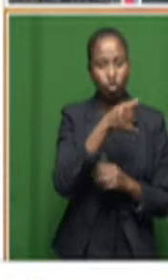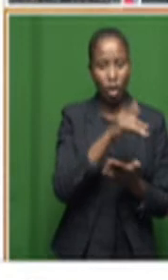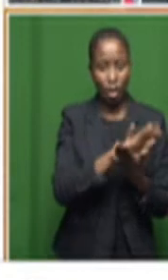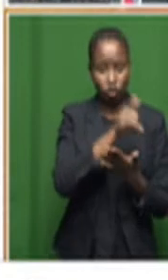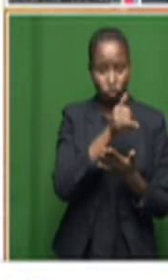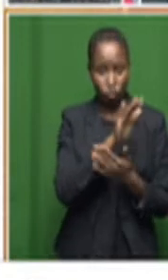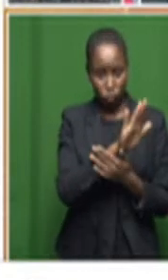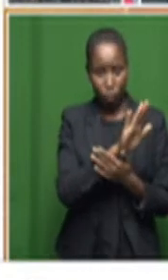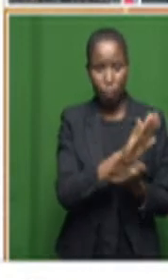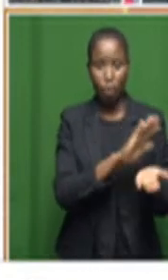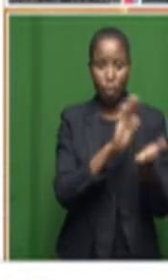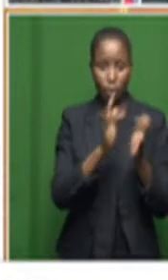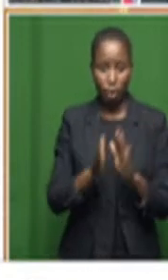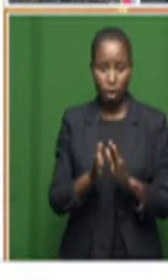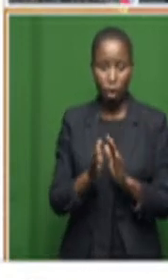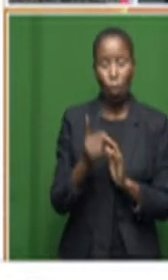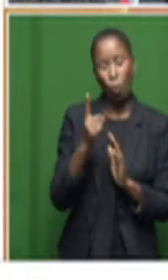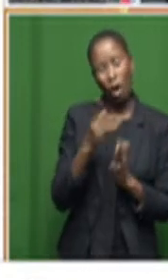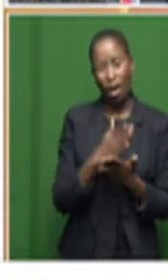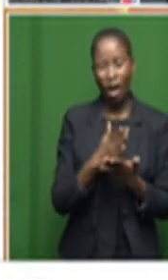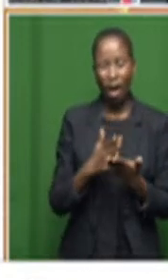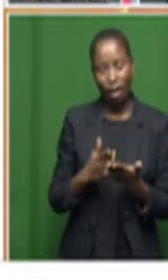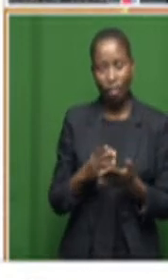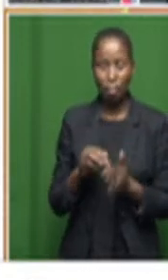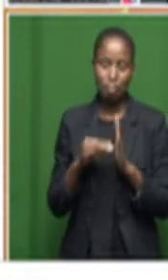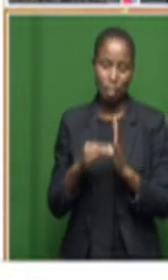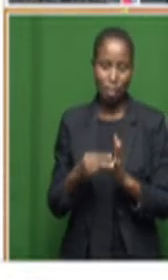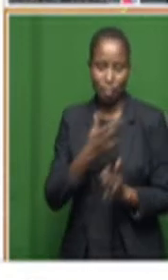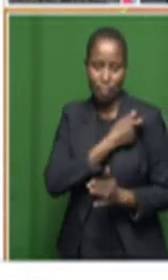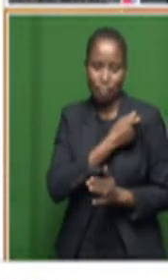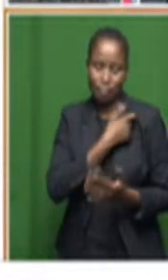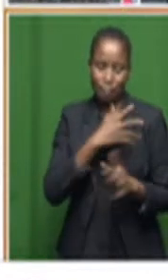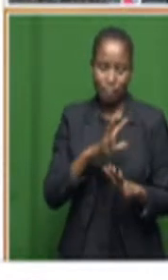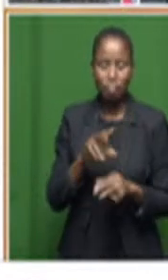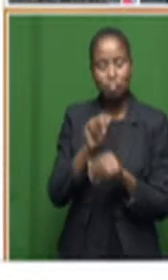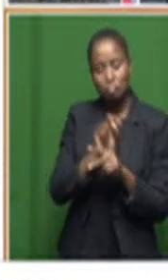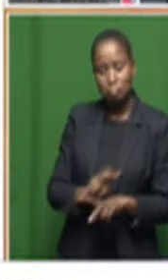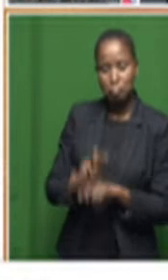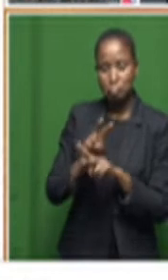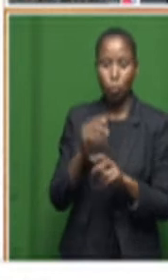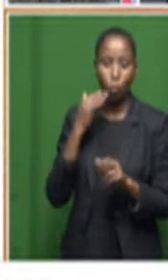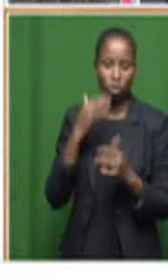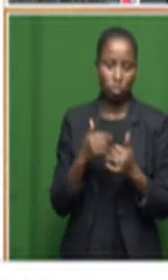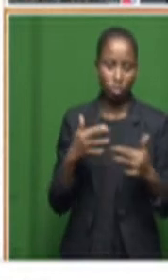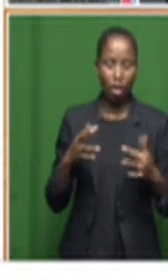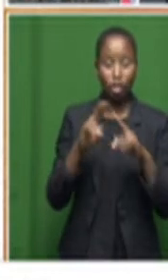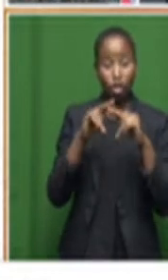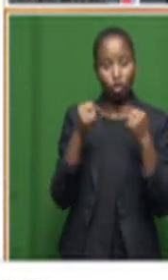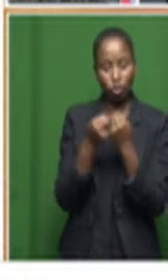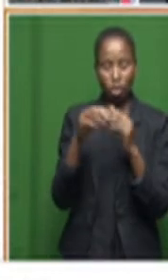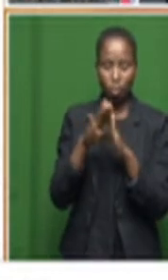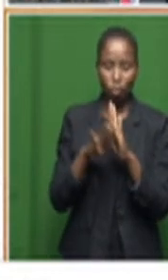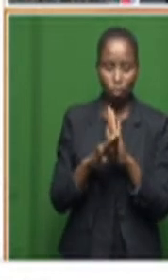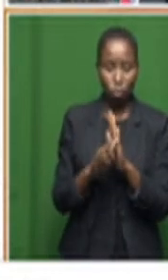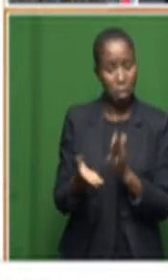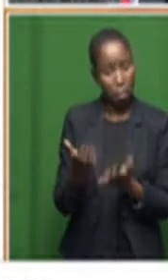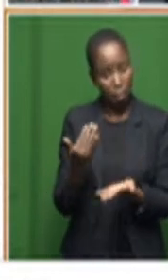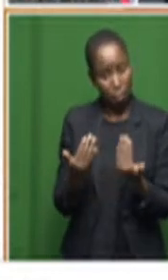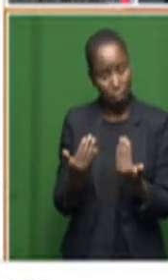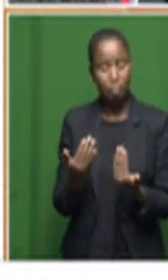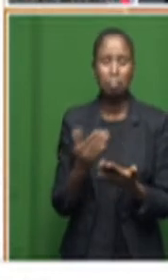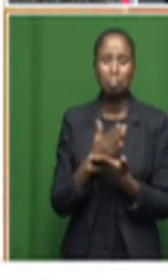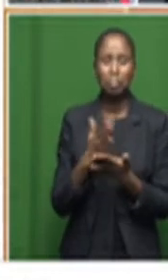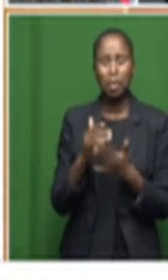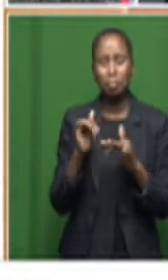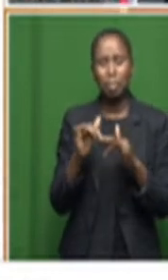but 1.5 million vaccines have been administered since the start of the national program. Now, those who have been watching